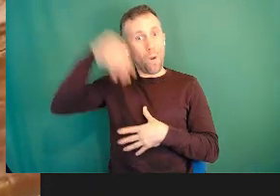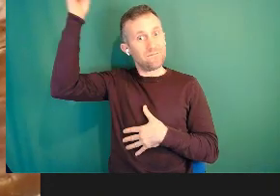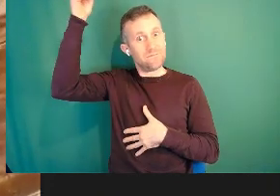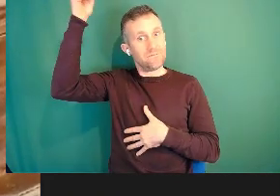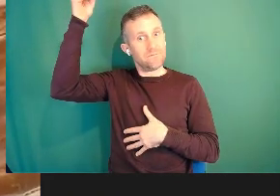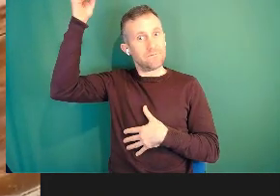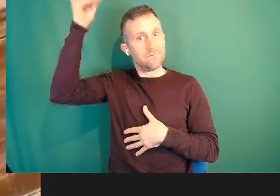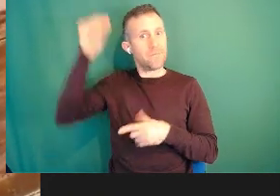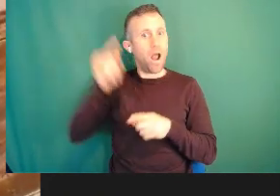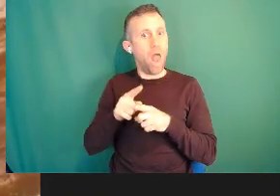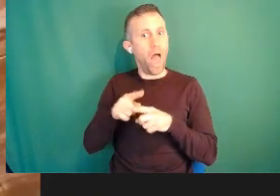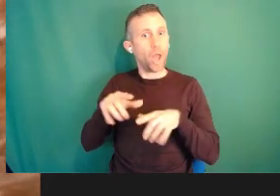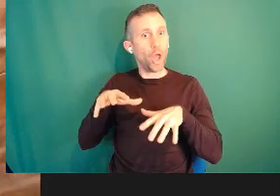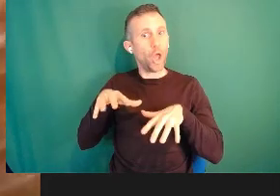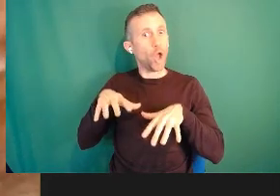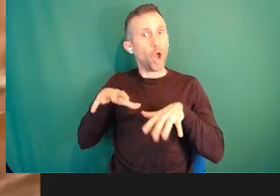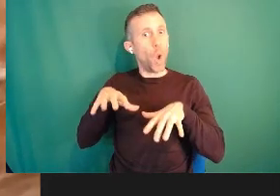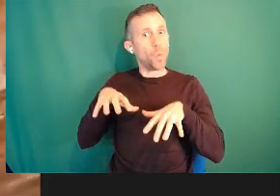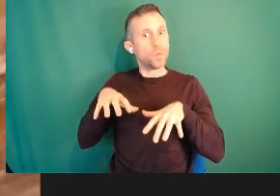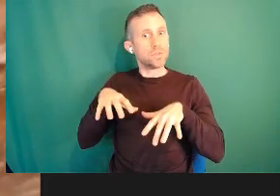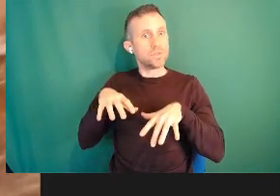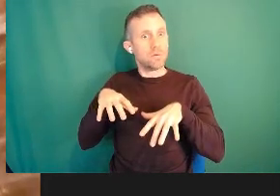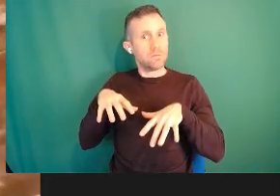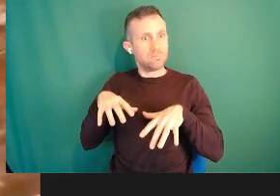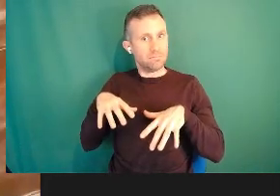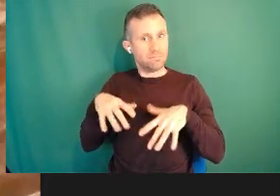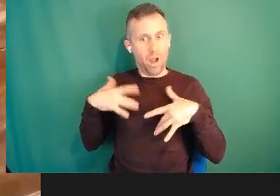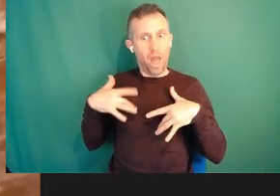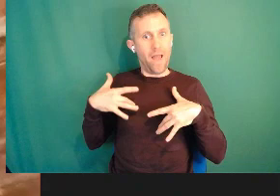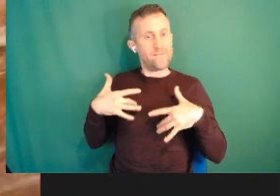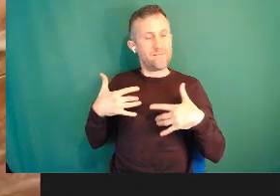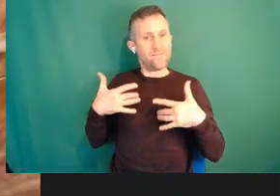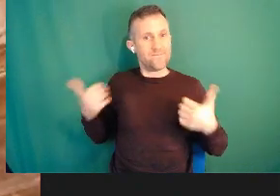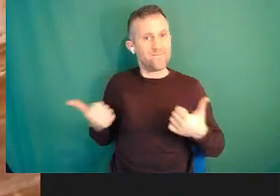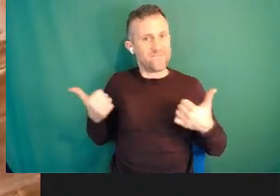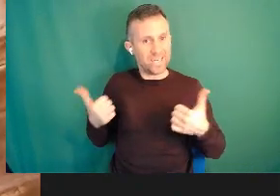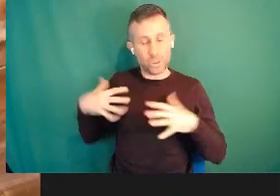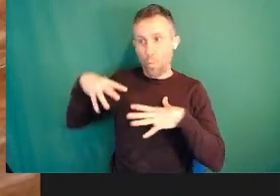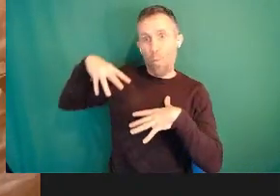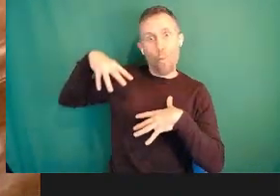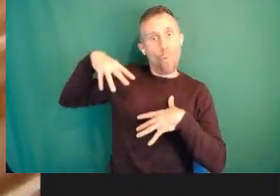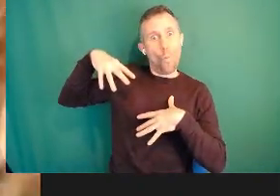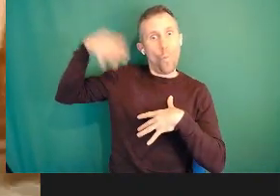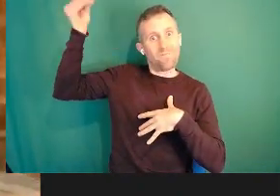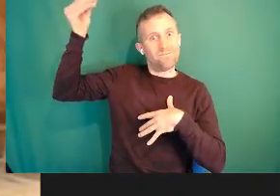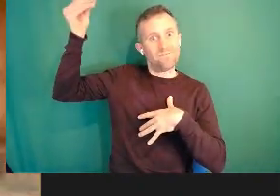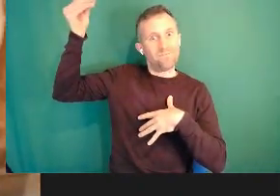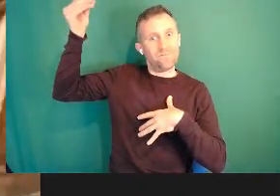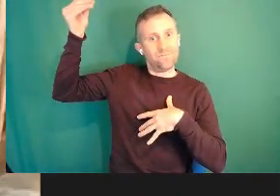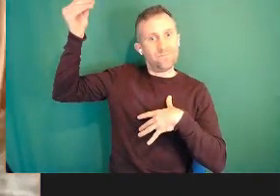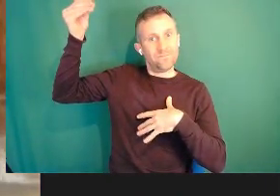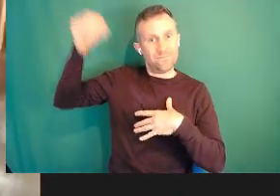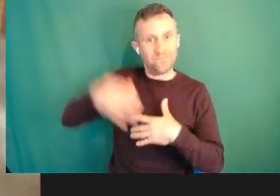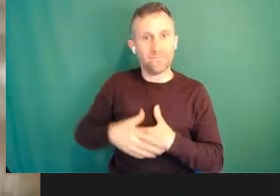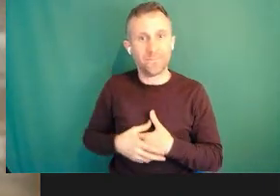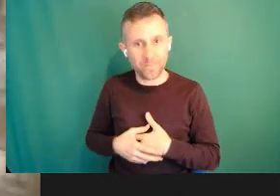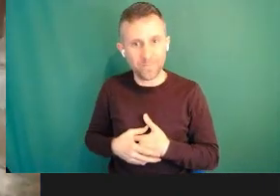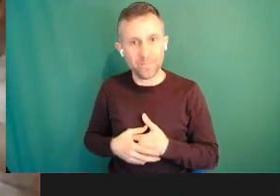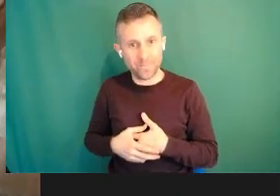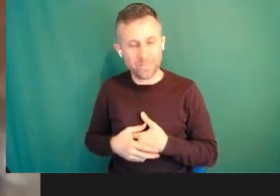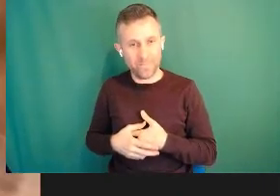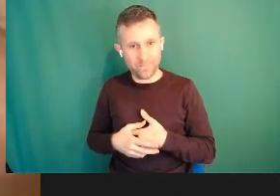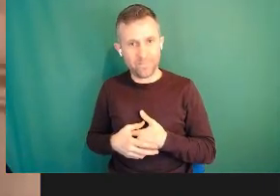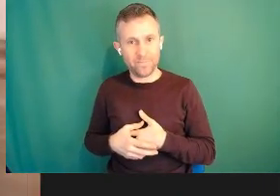of his spirit's going to move on from being a ghost. If you're not familiar with the show, so there's